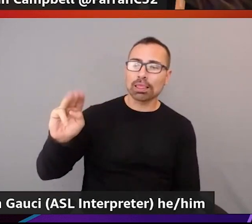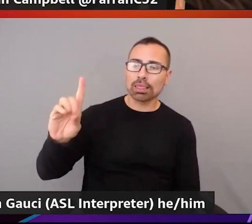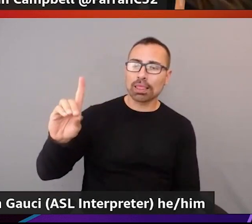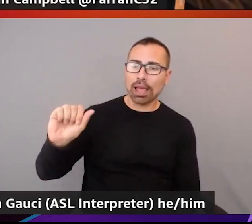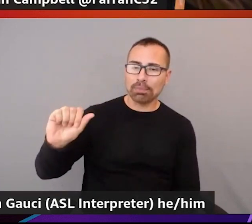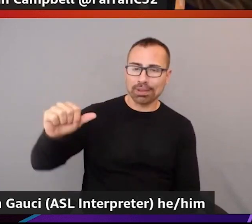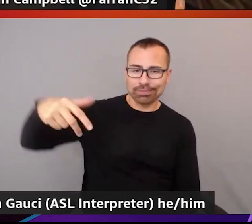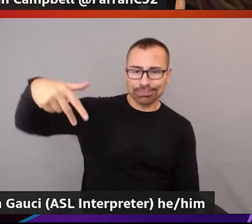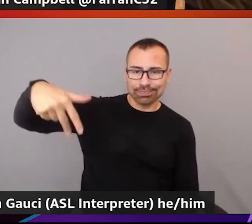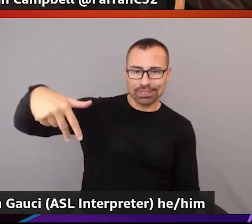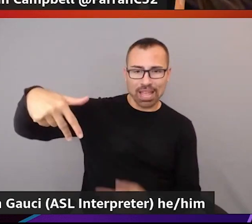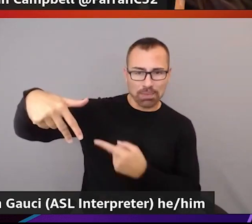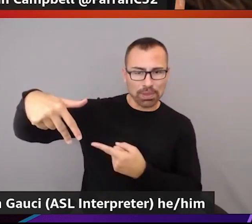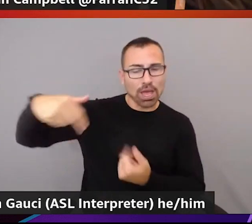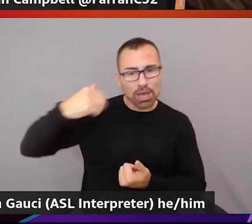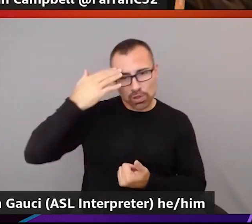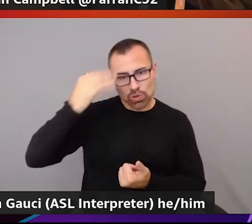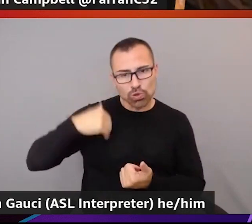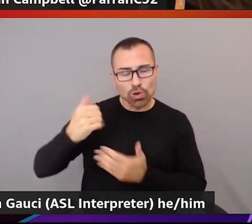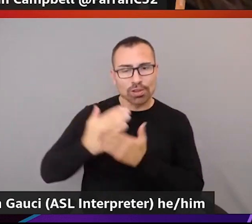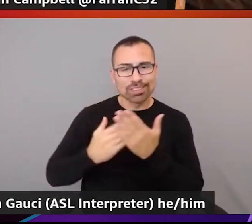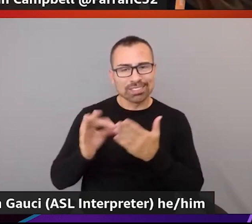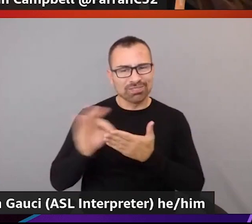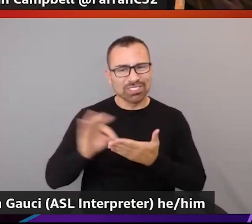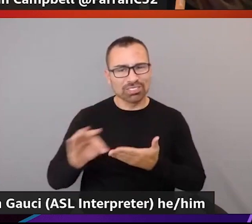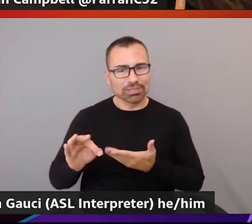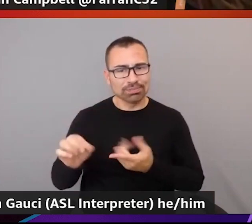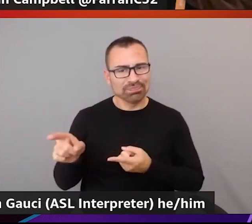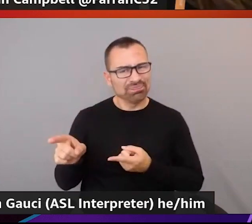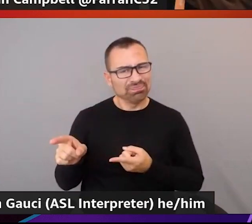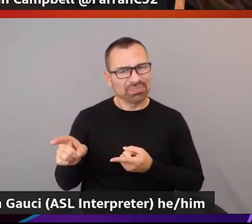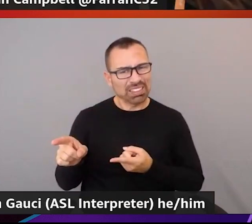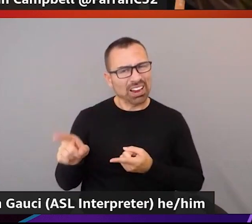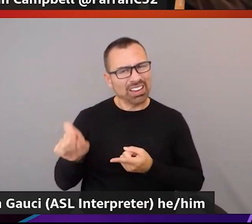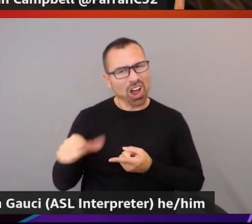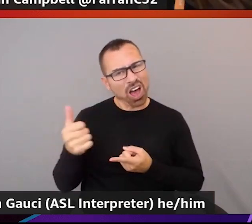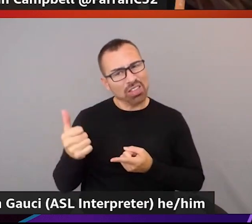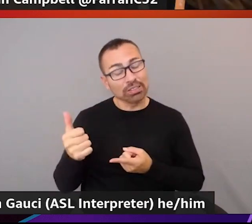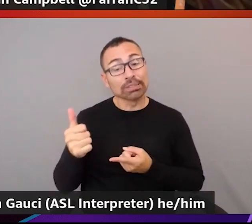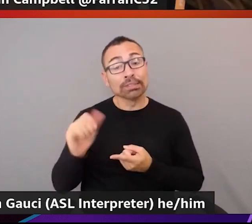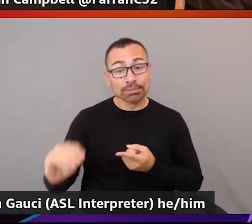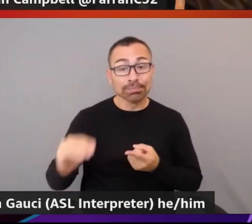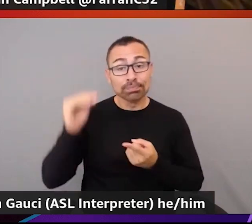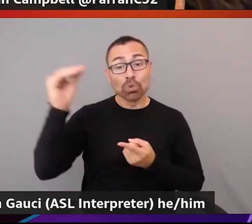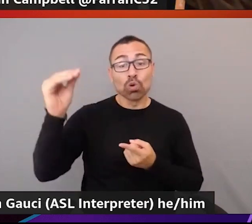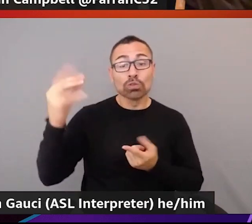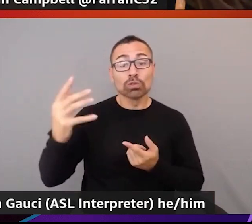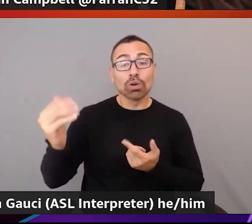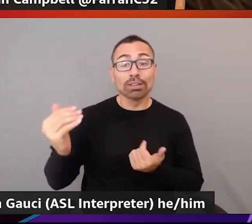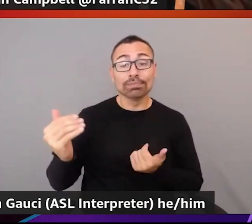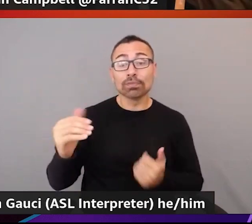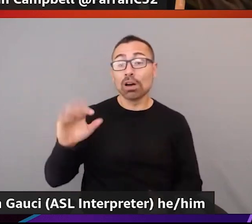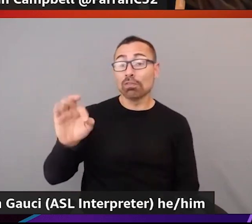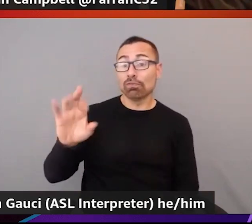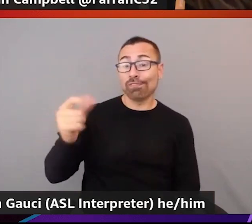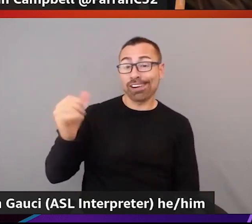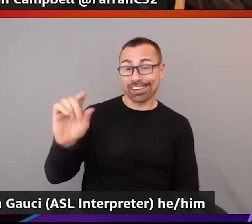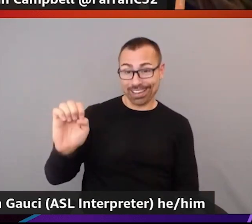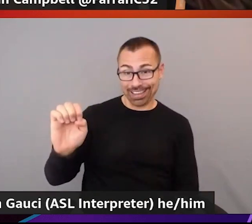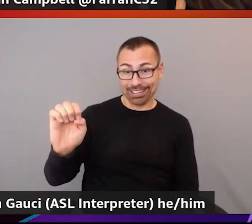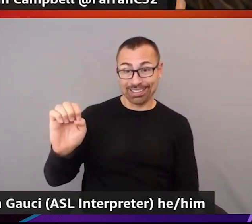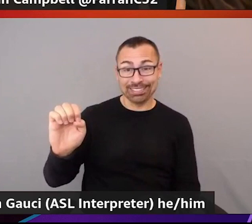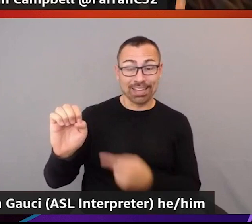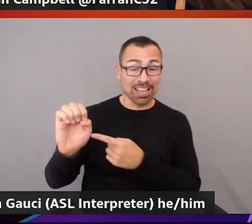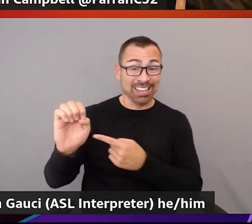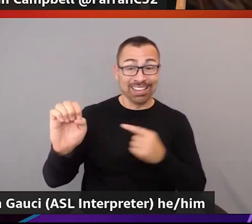features that you need to leverage that are not available, okay, then let's move to Fargate. And if Fargate doesn't work, which I don't